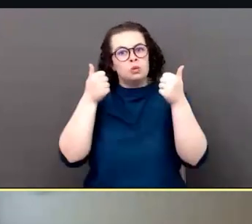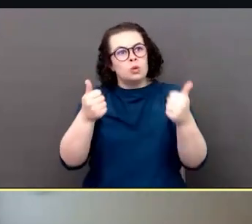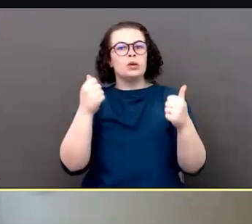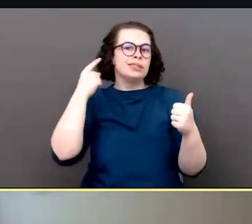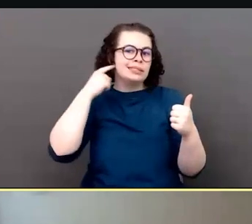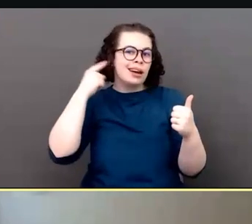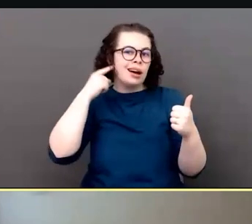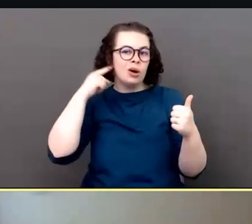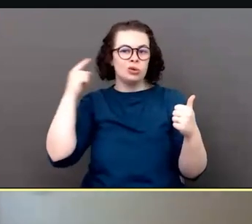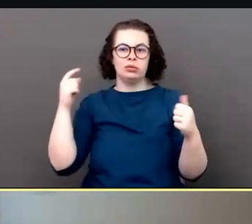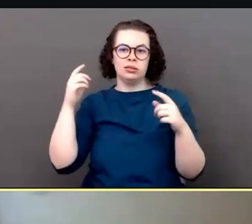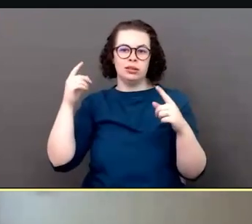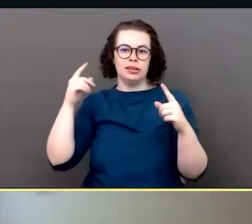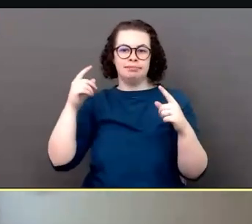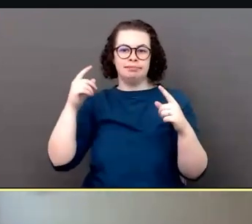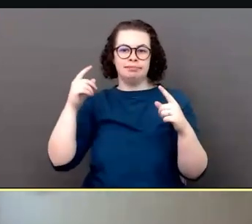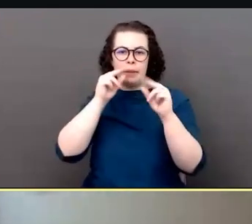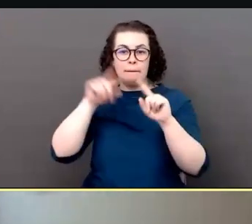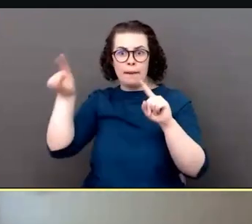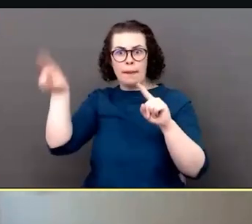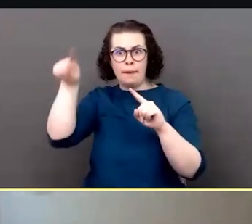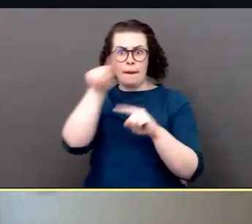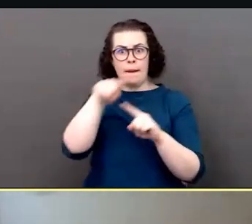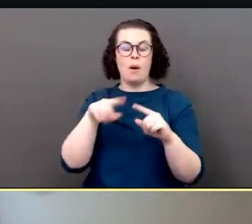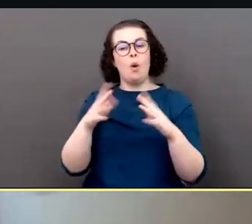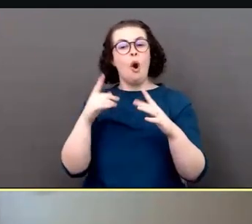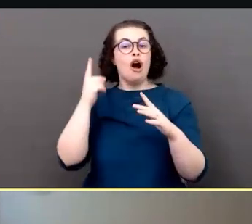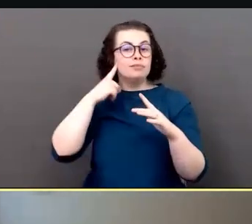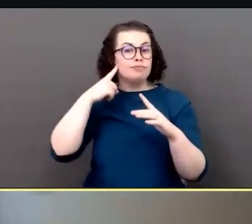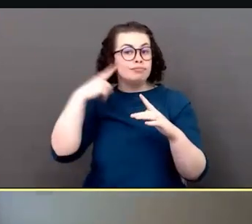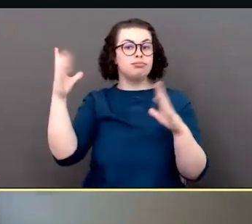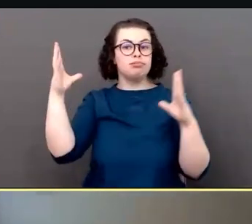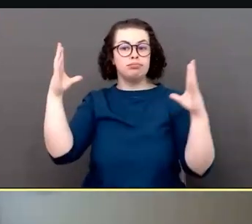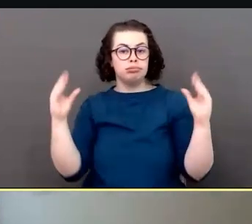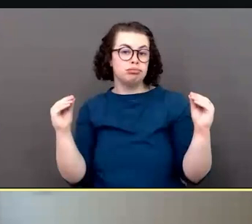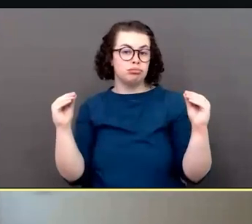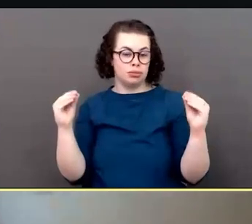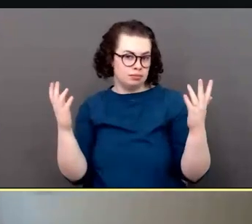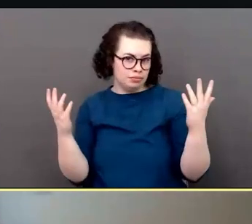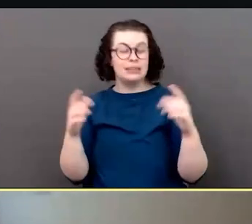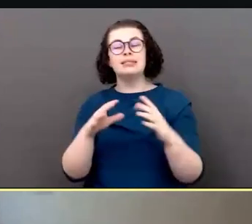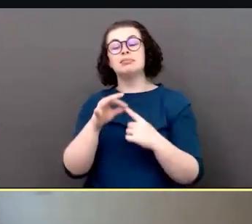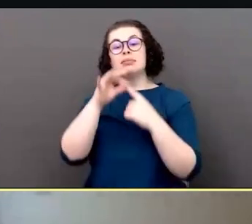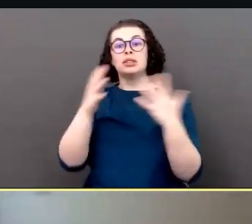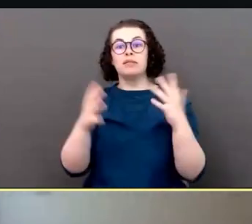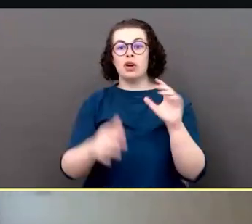is, for instance, sentences when you got an STI, a speech